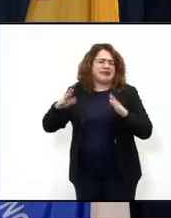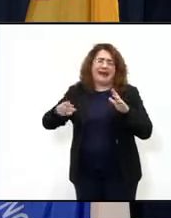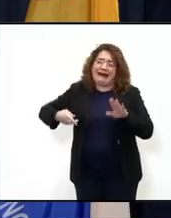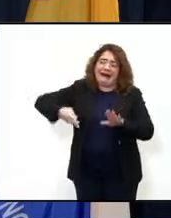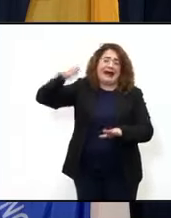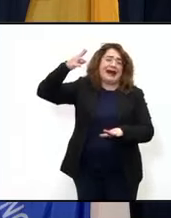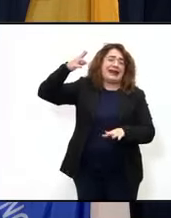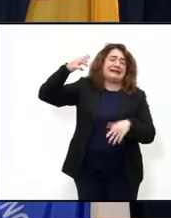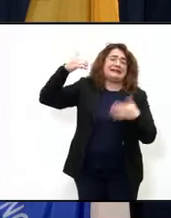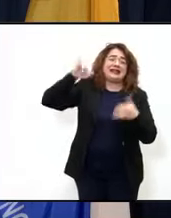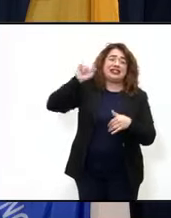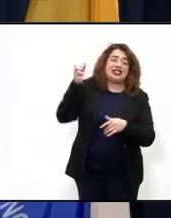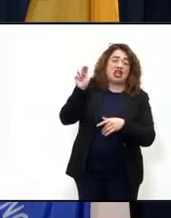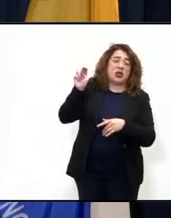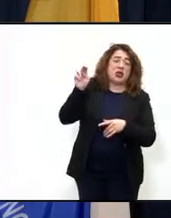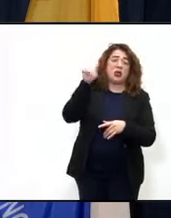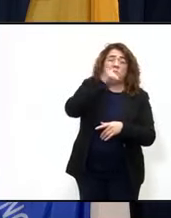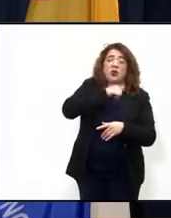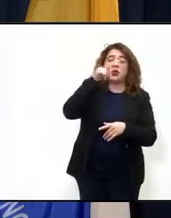we were hospitalized with COVID-19.